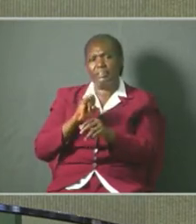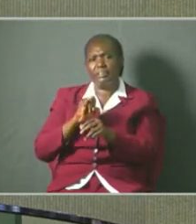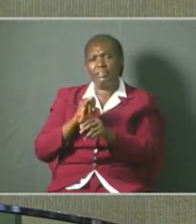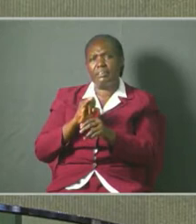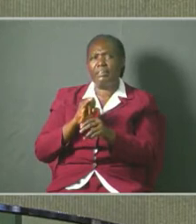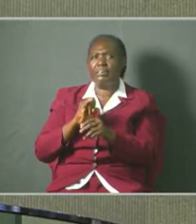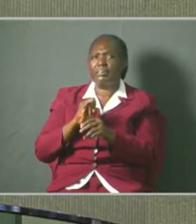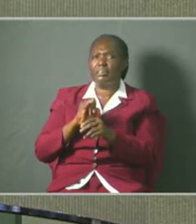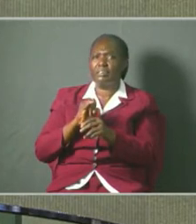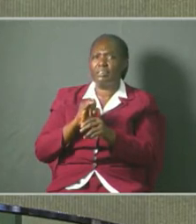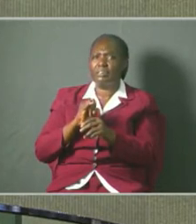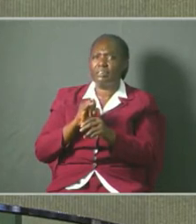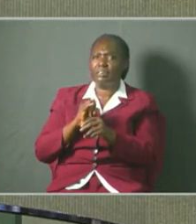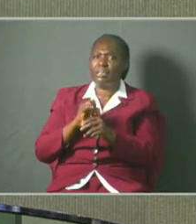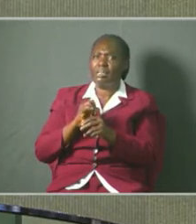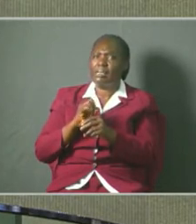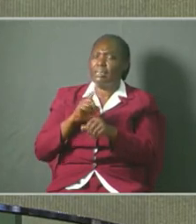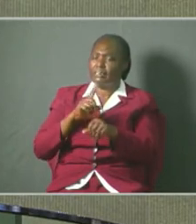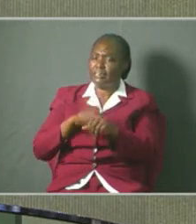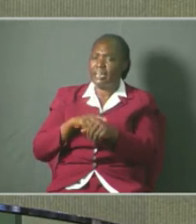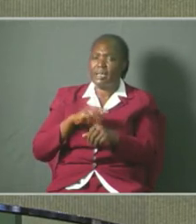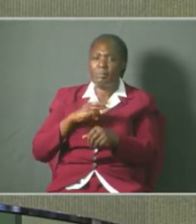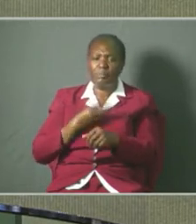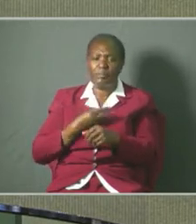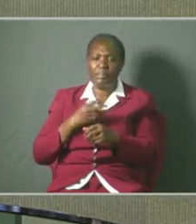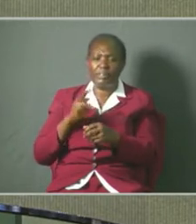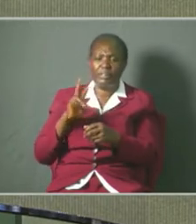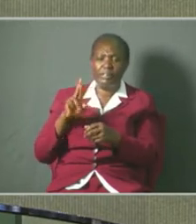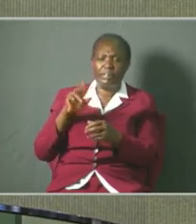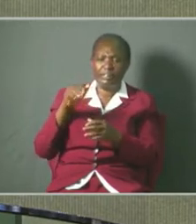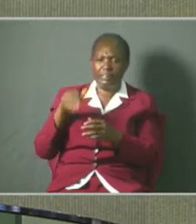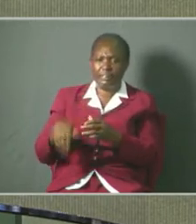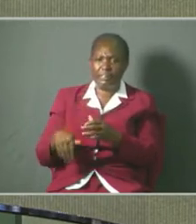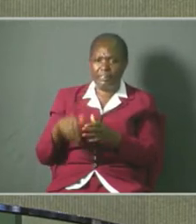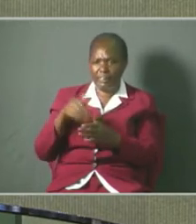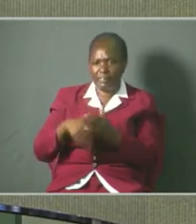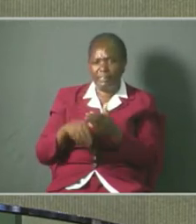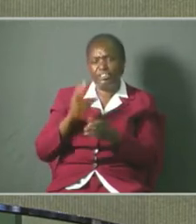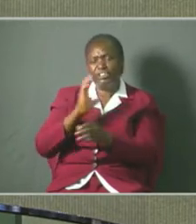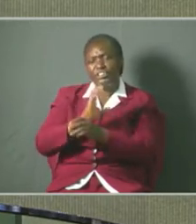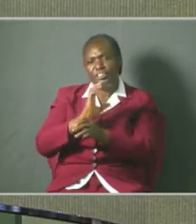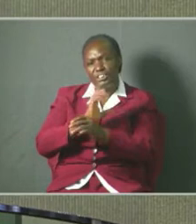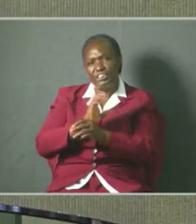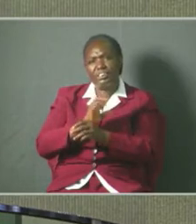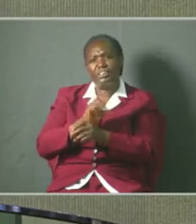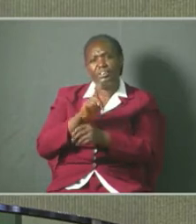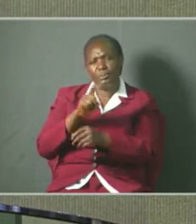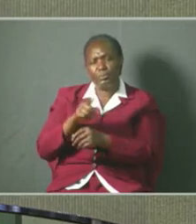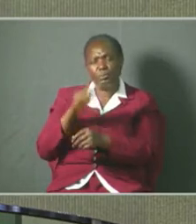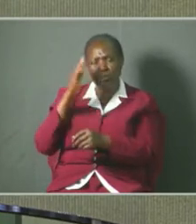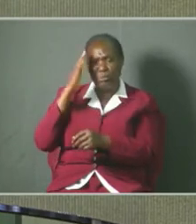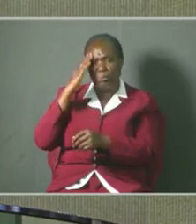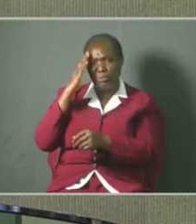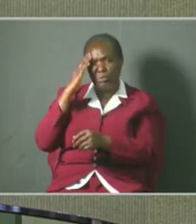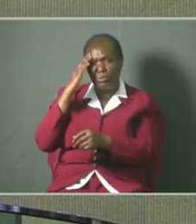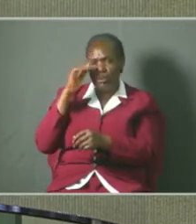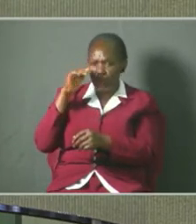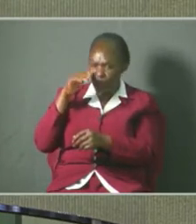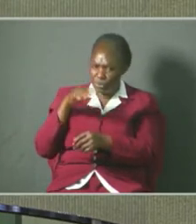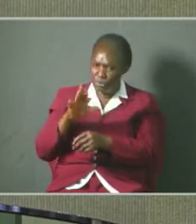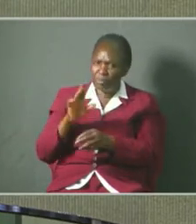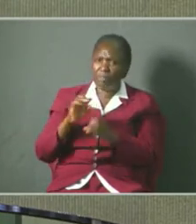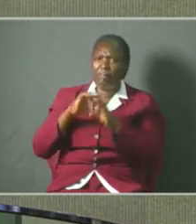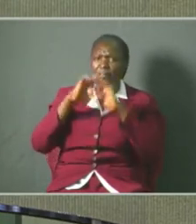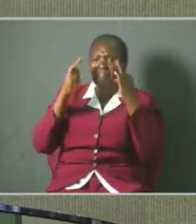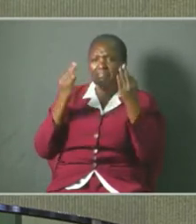church today, we know of some of our household members who have either not known Christ